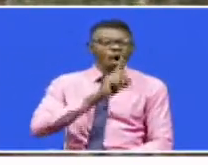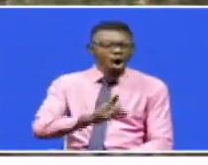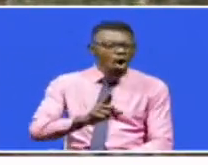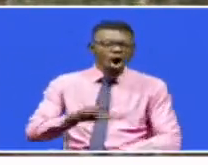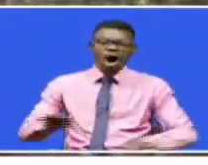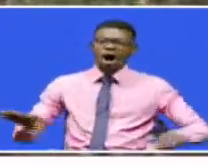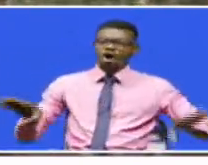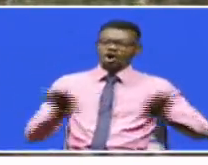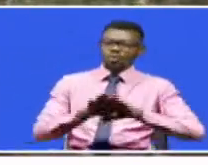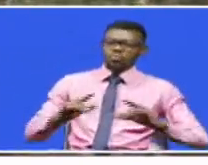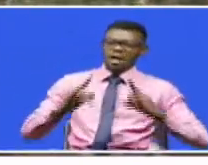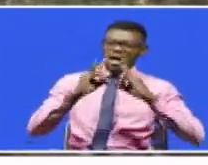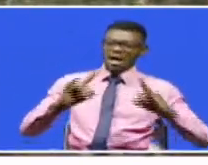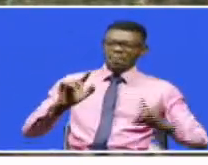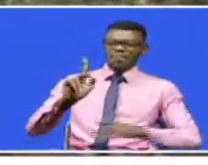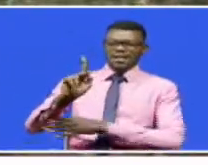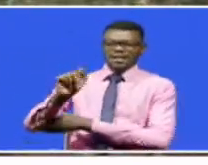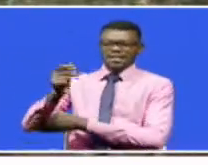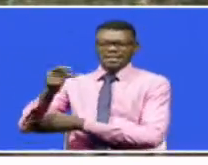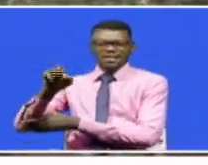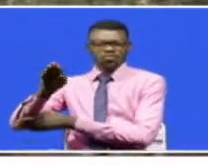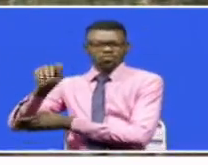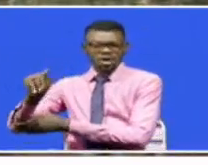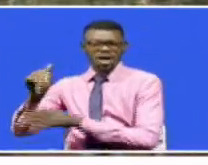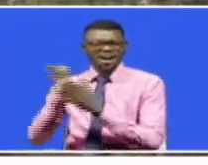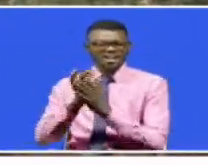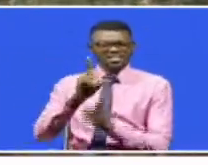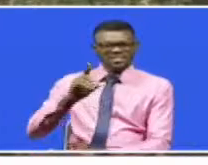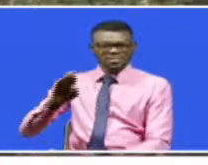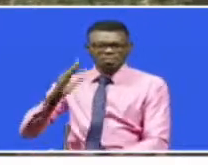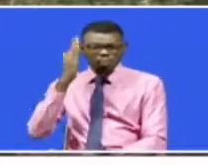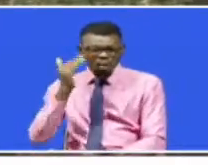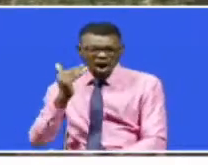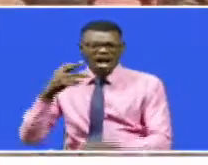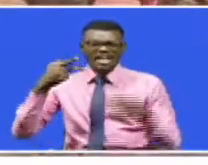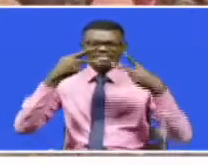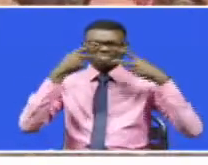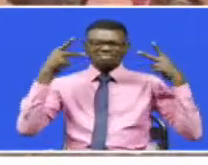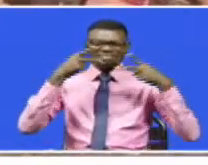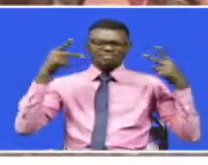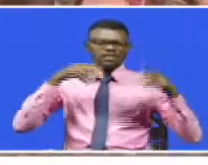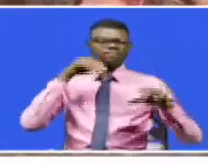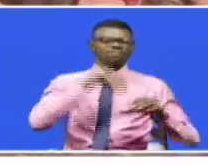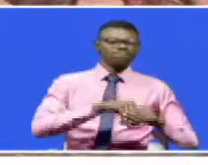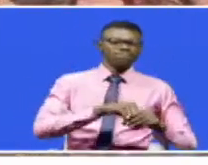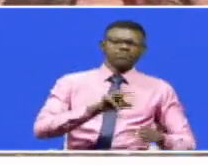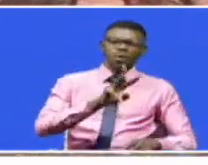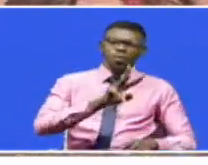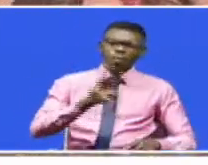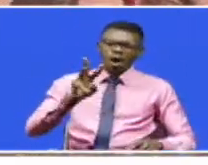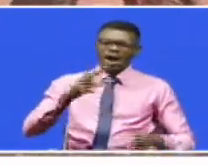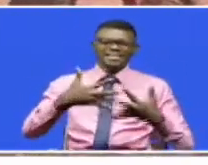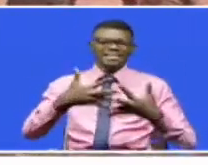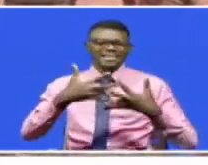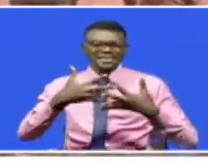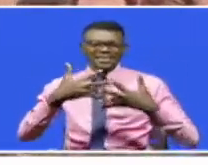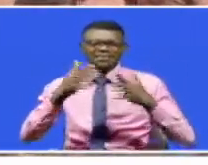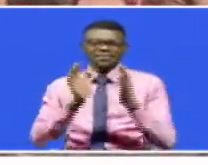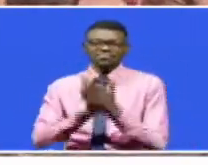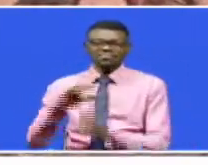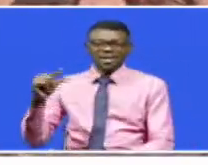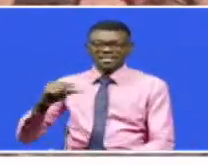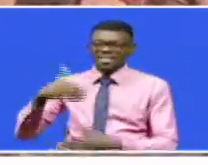and Dadaab over links of harboring terrorists responsible for the Westgate and Garissa University attacks.